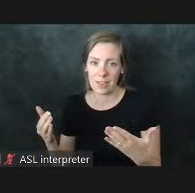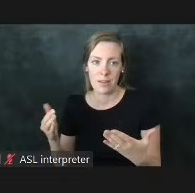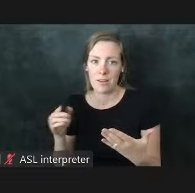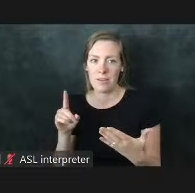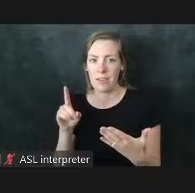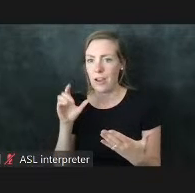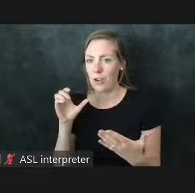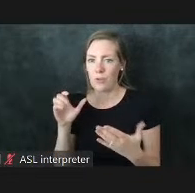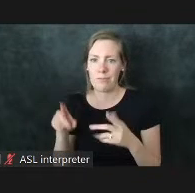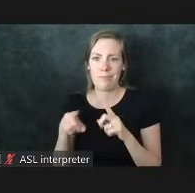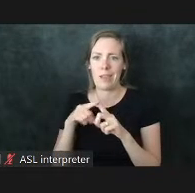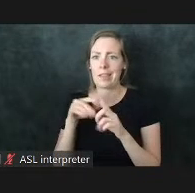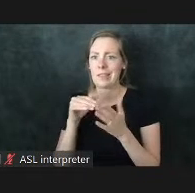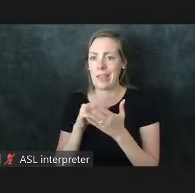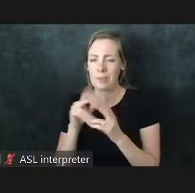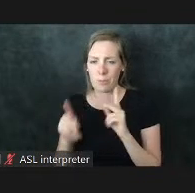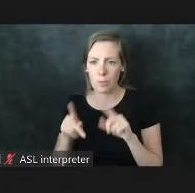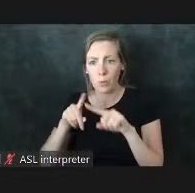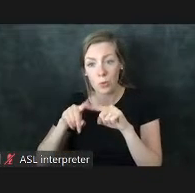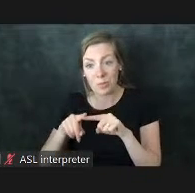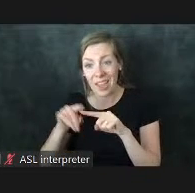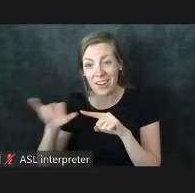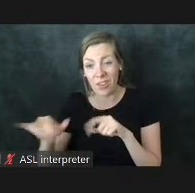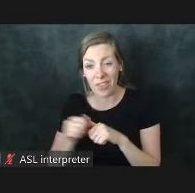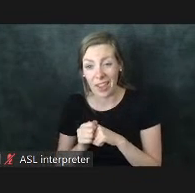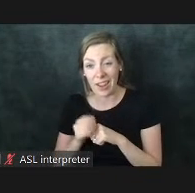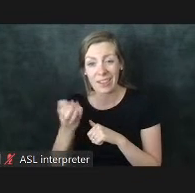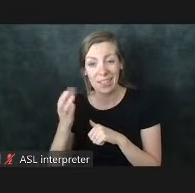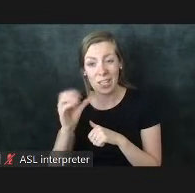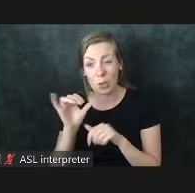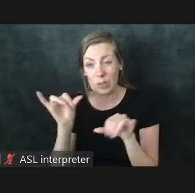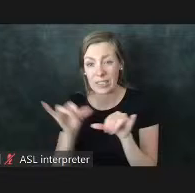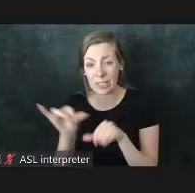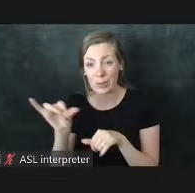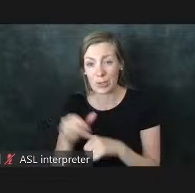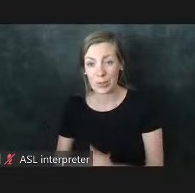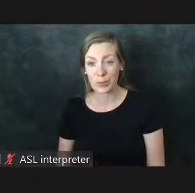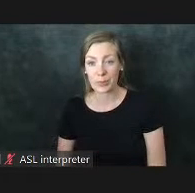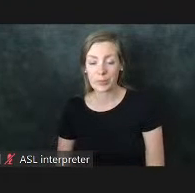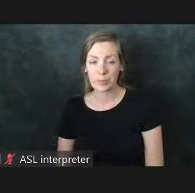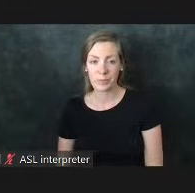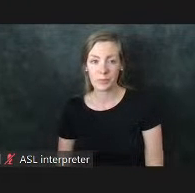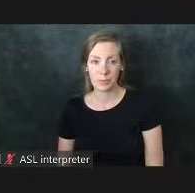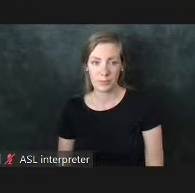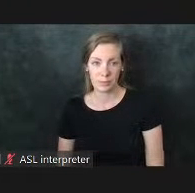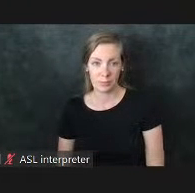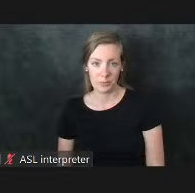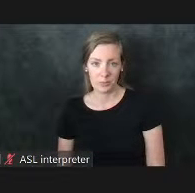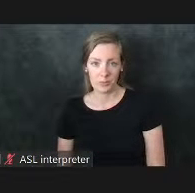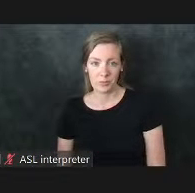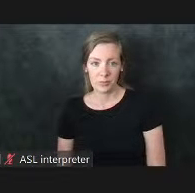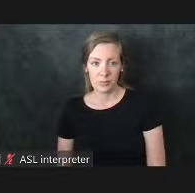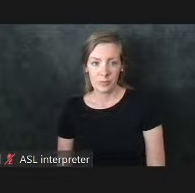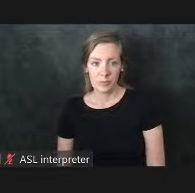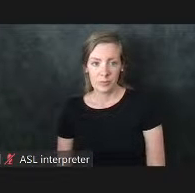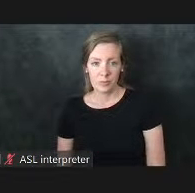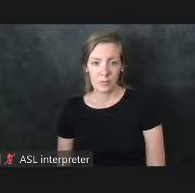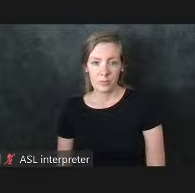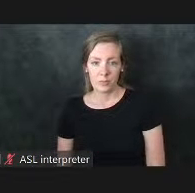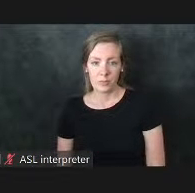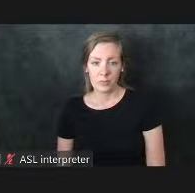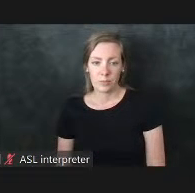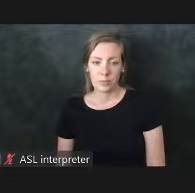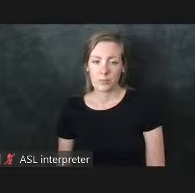100,000 people that depend on it, the ecosystems that depend on it. para que puedan depender en el Please. sistema ecológico, This is a ¿verdad?